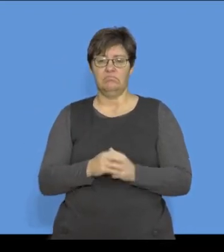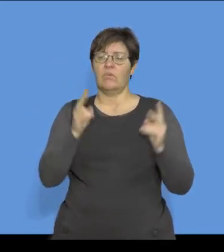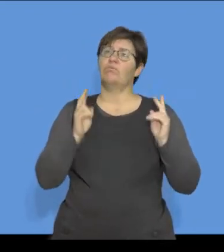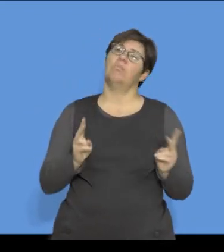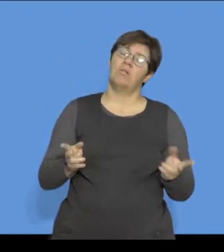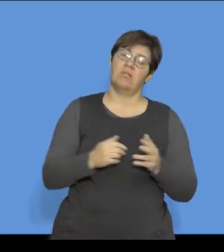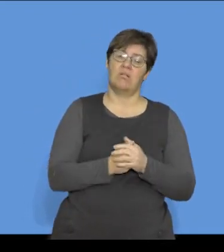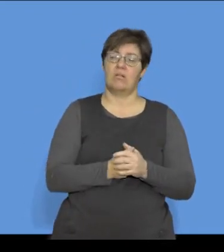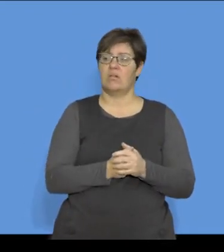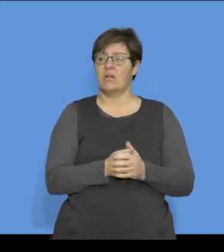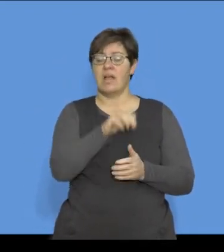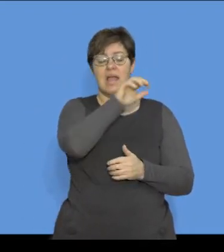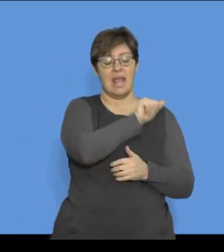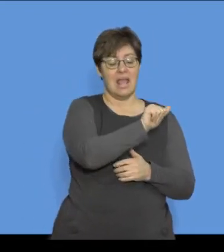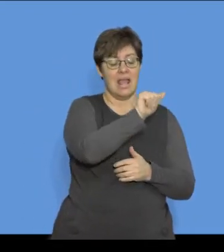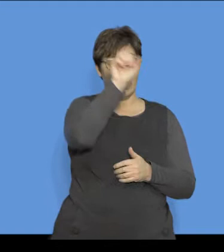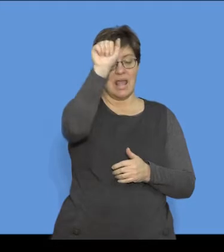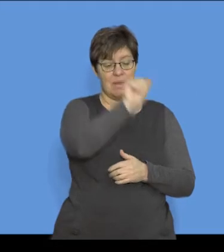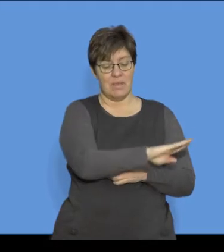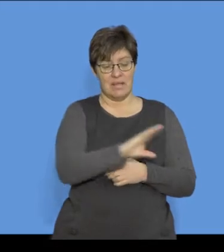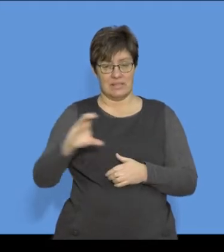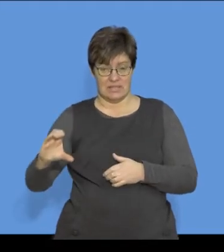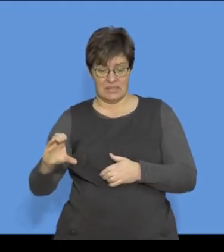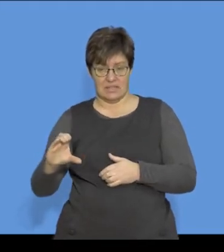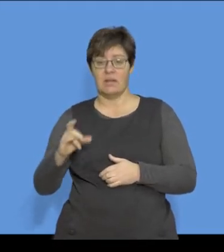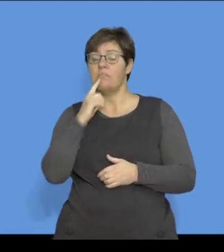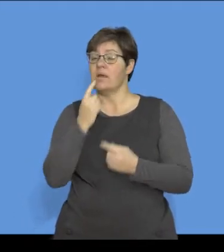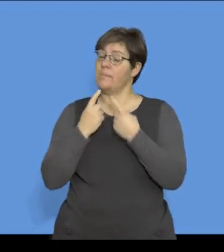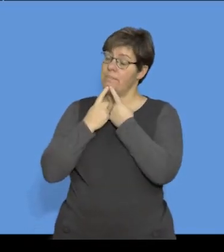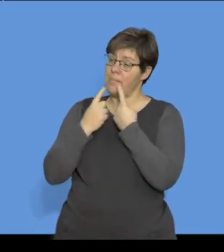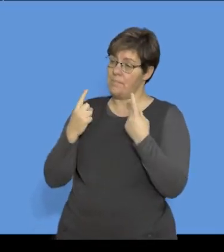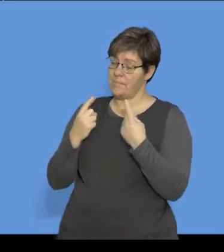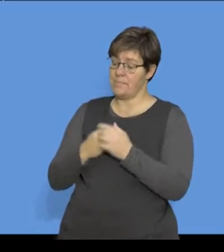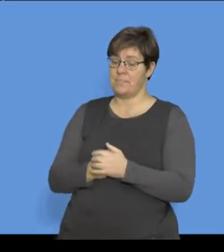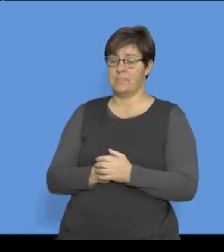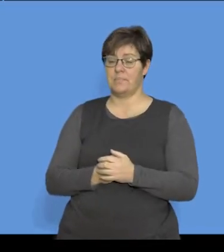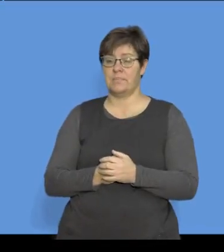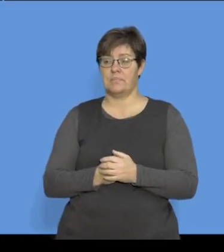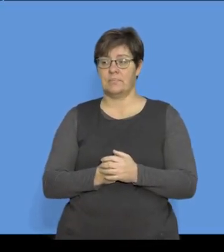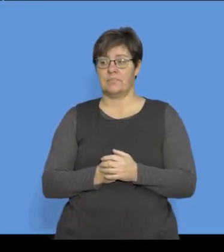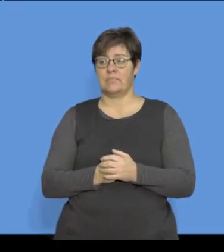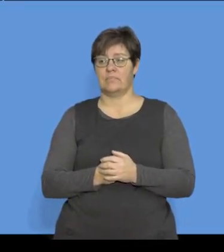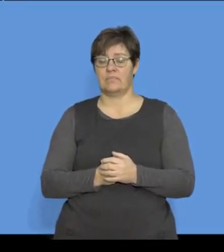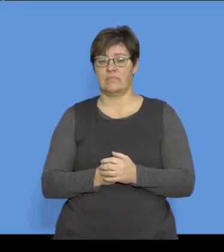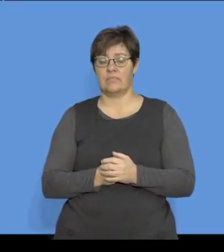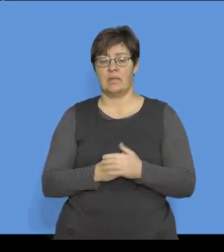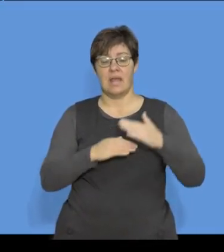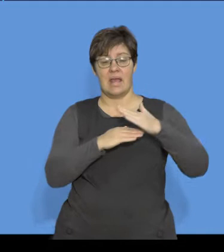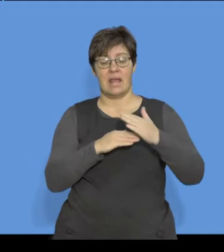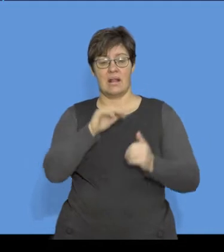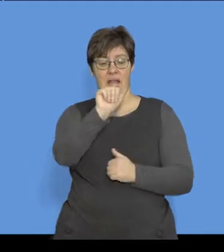A, B, and C in the triangle, then your statement will then be angle